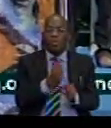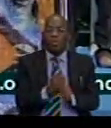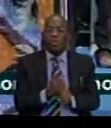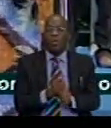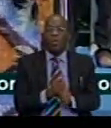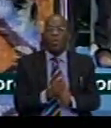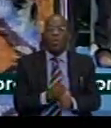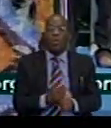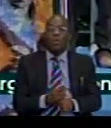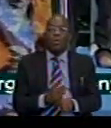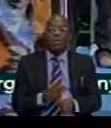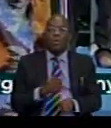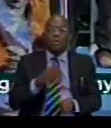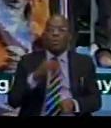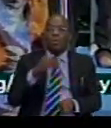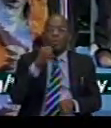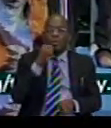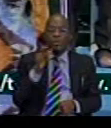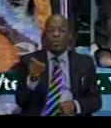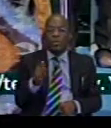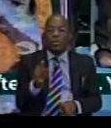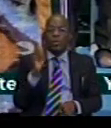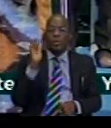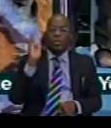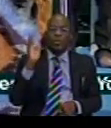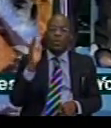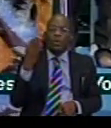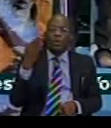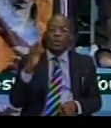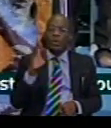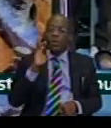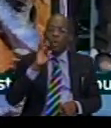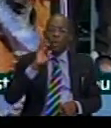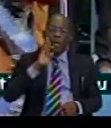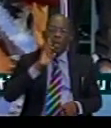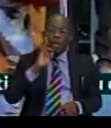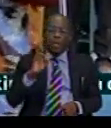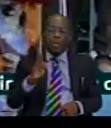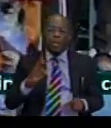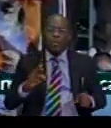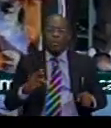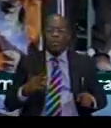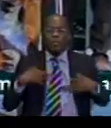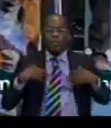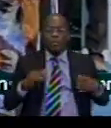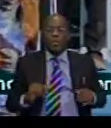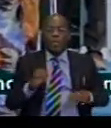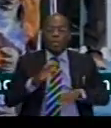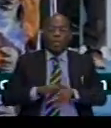a healing. So she said that she was feeling a pain in her breast in